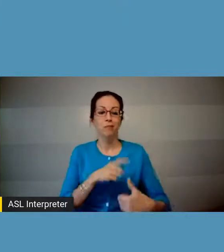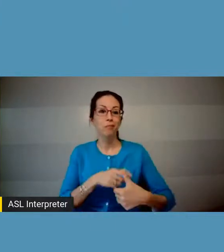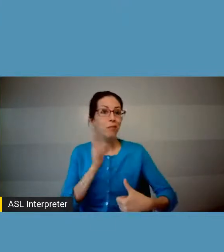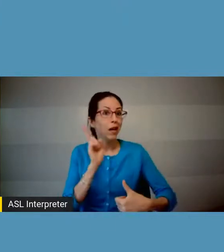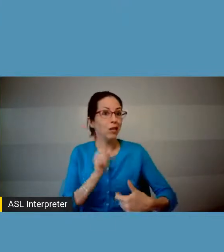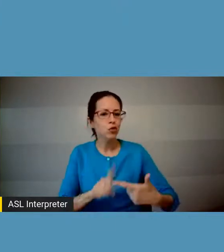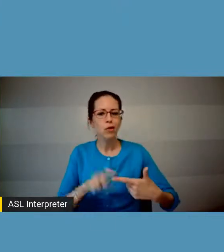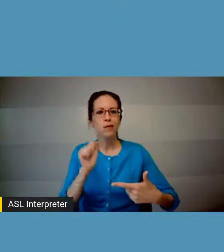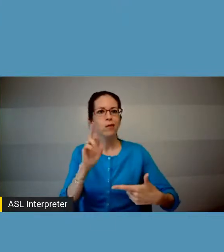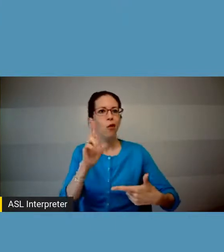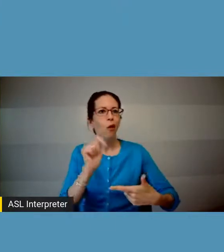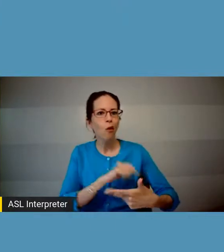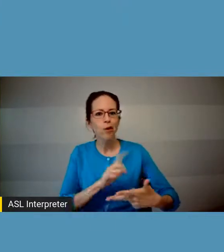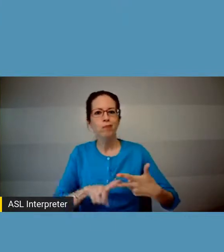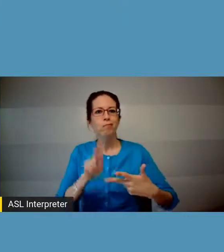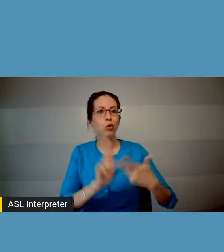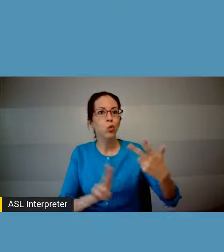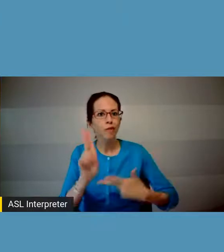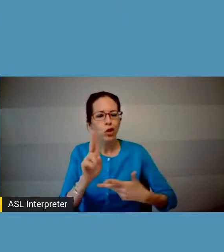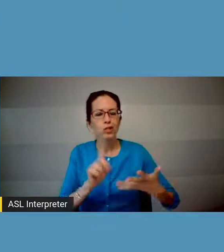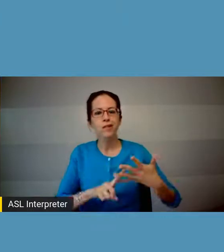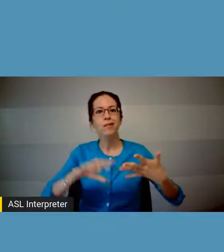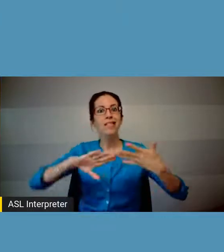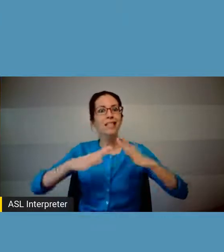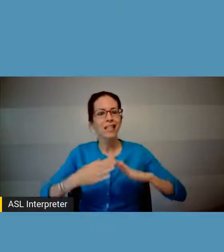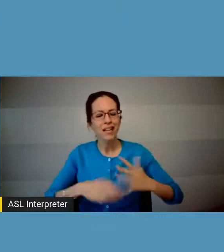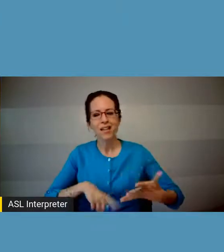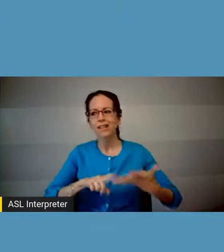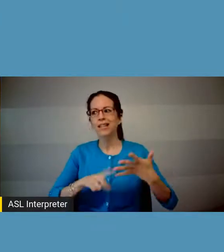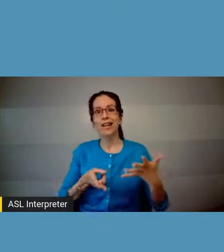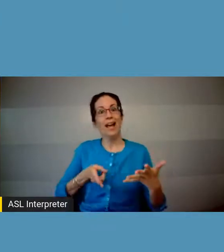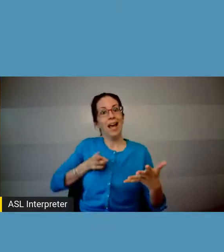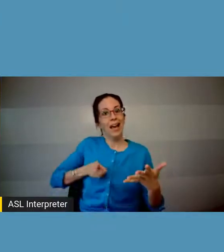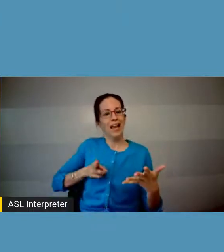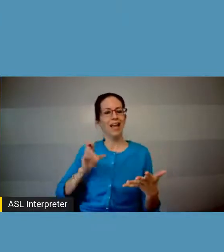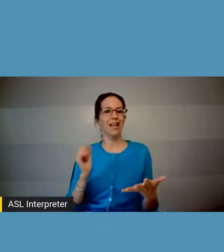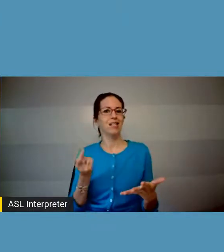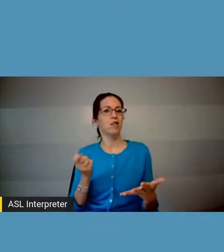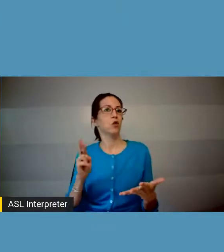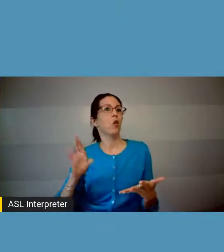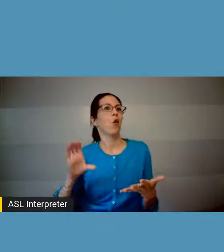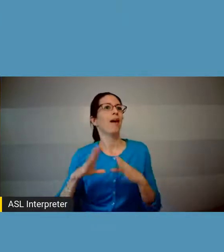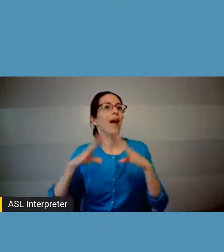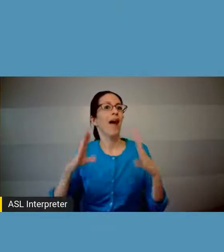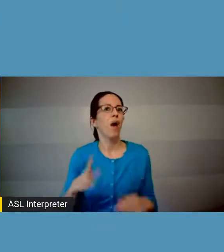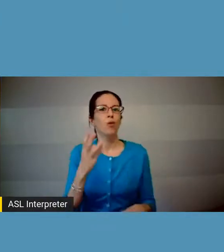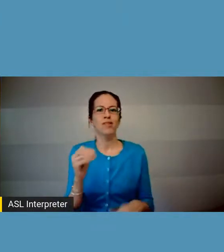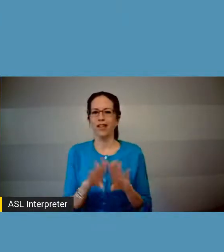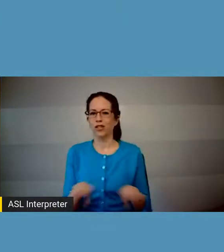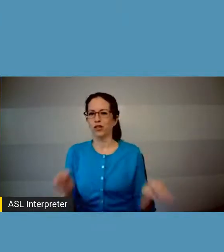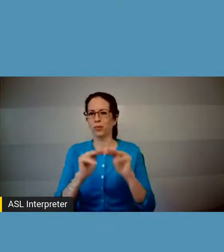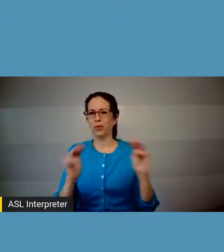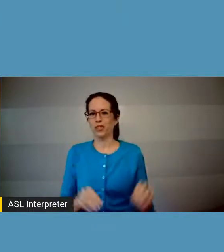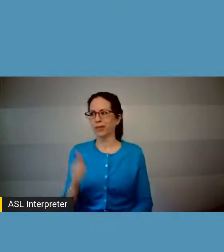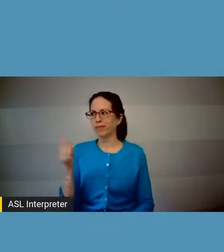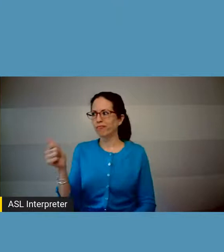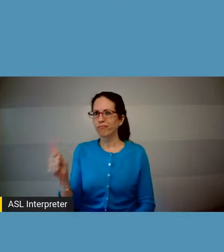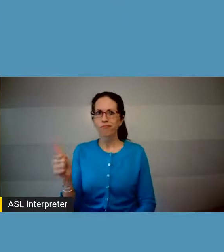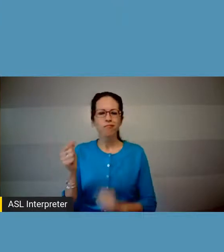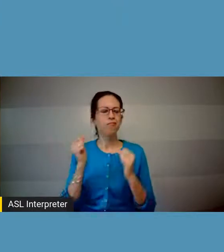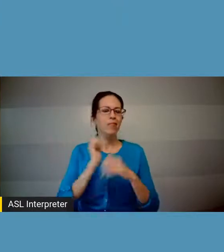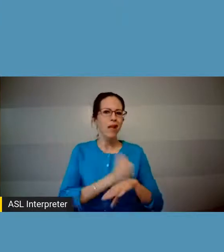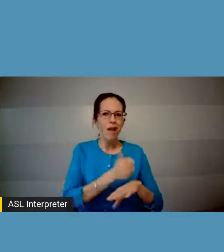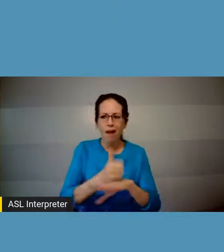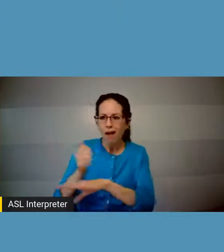art, university, municipal, historic house, and children's museums. She has planned and implemented major